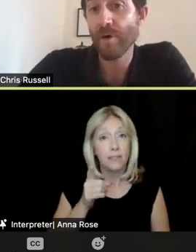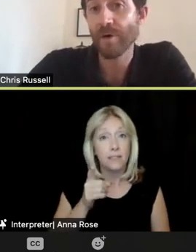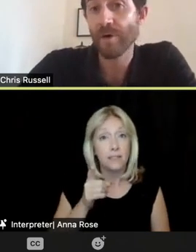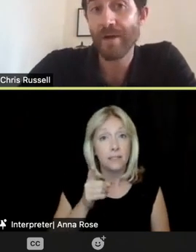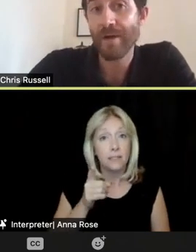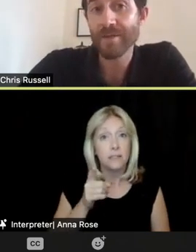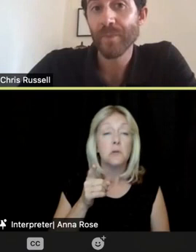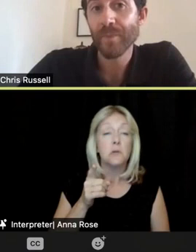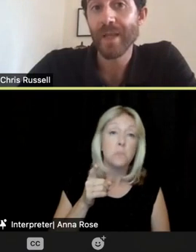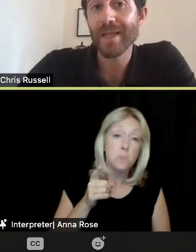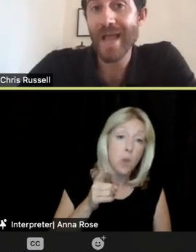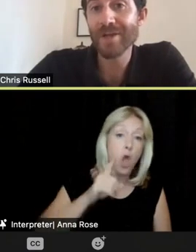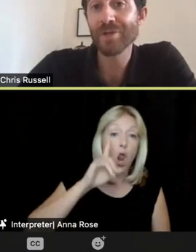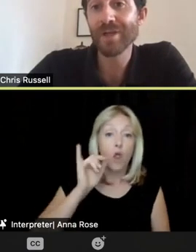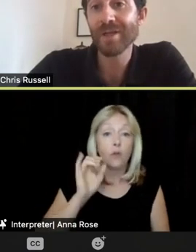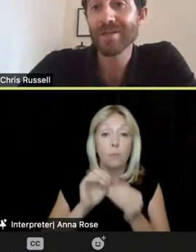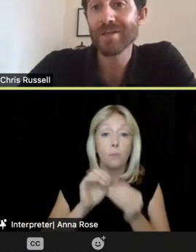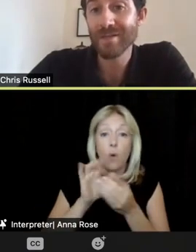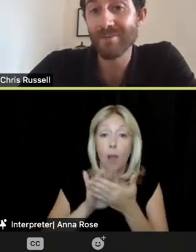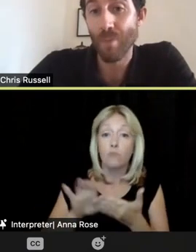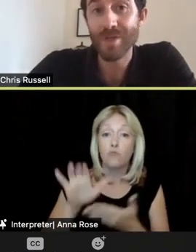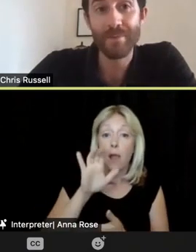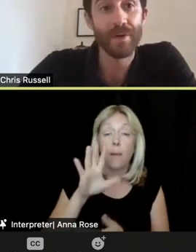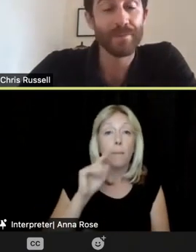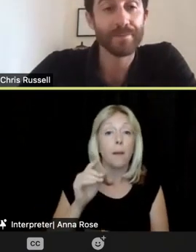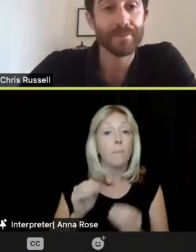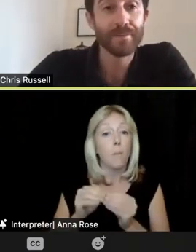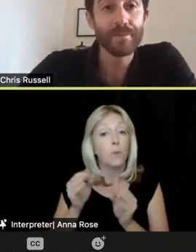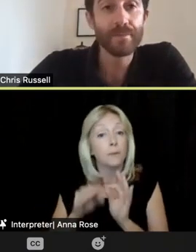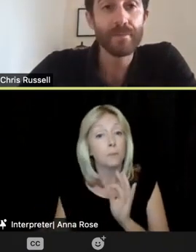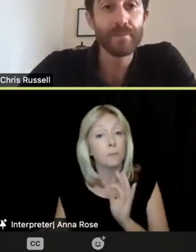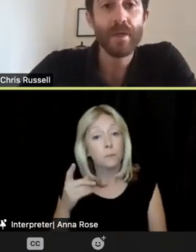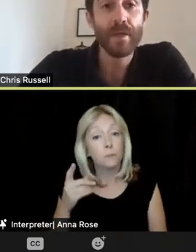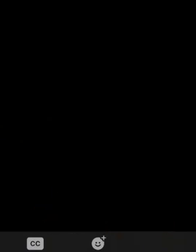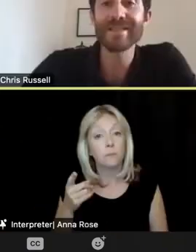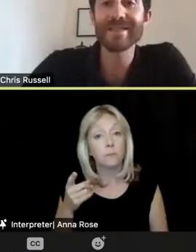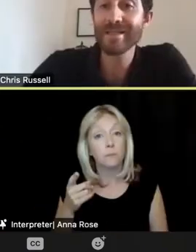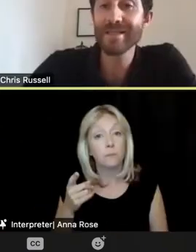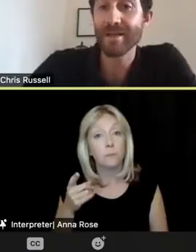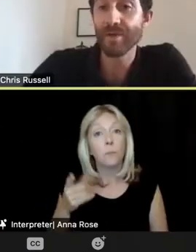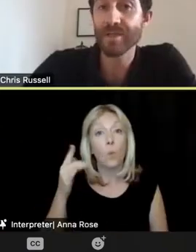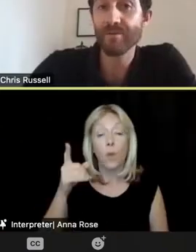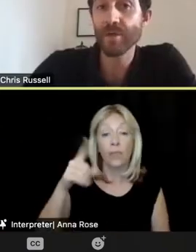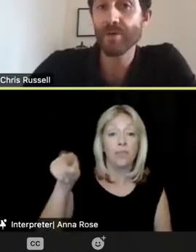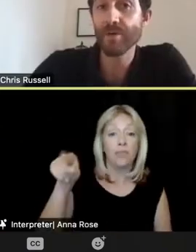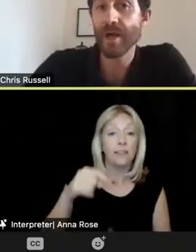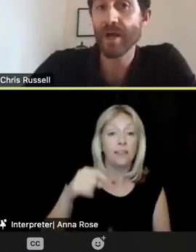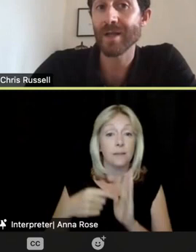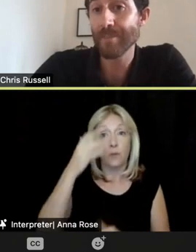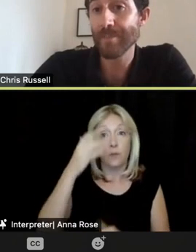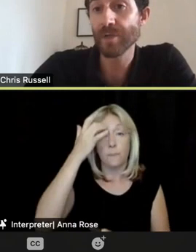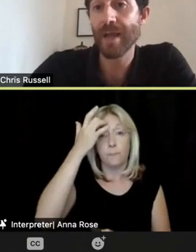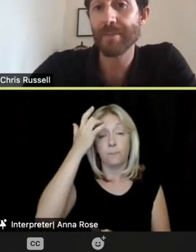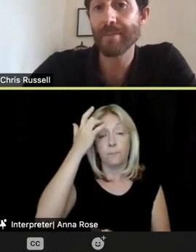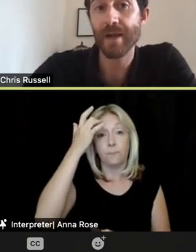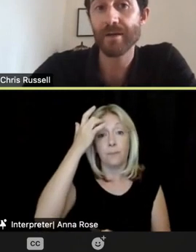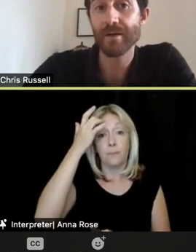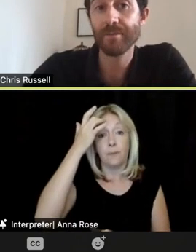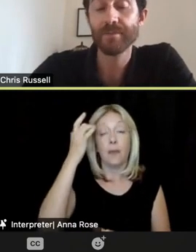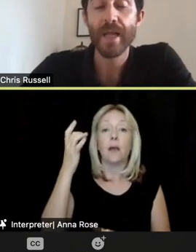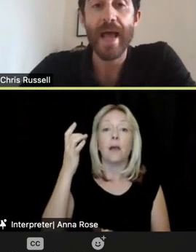than the photographs, it's actually more simple. because these symbols, even though they are